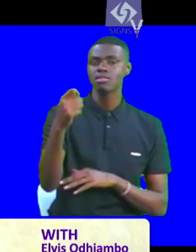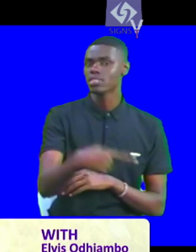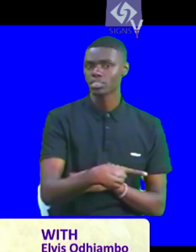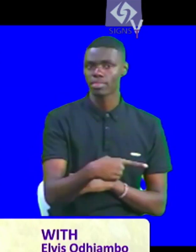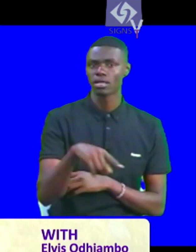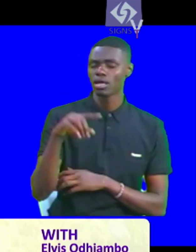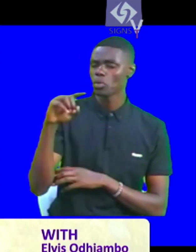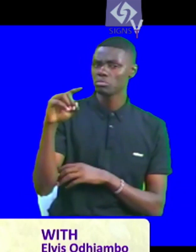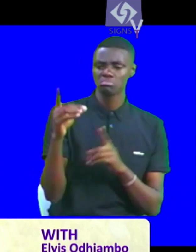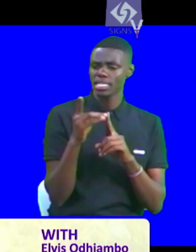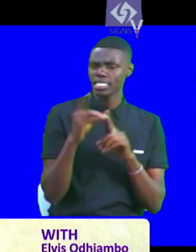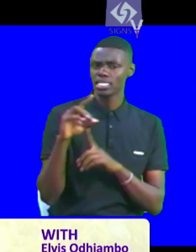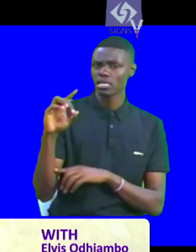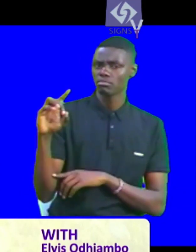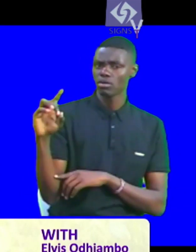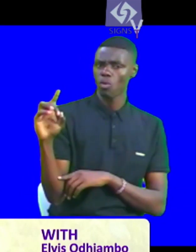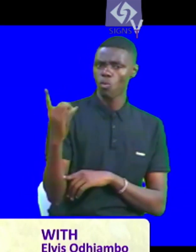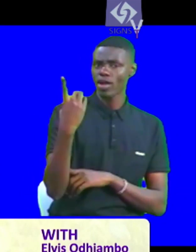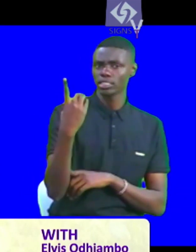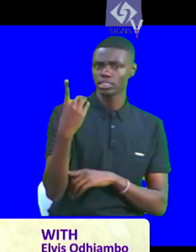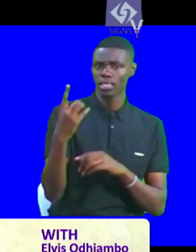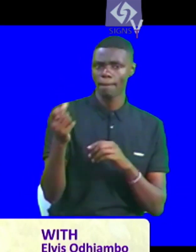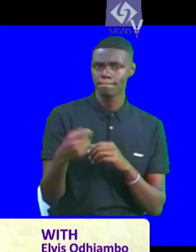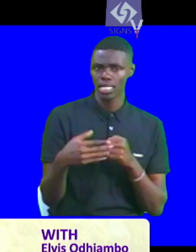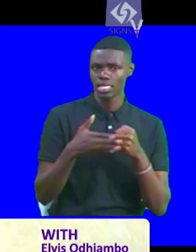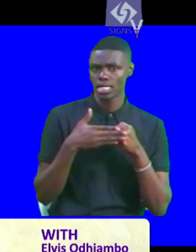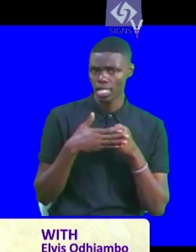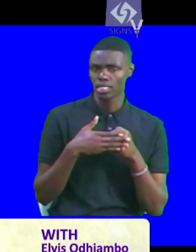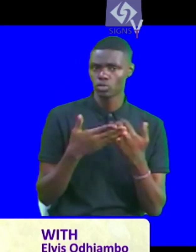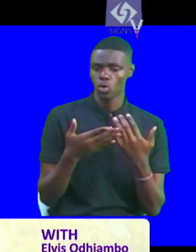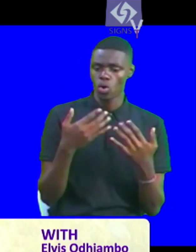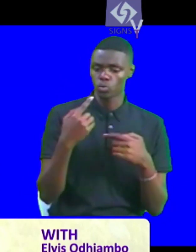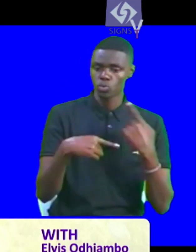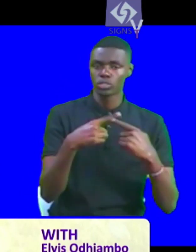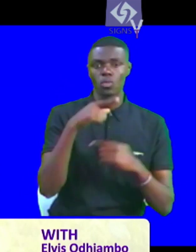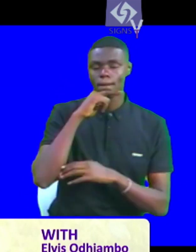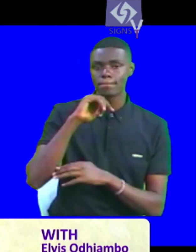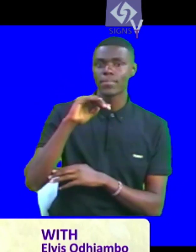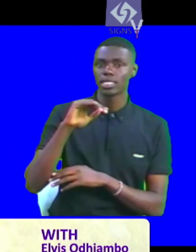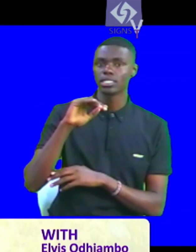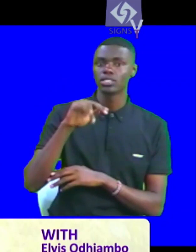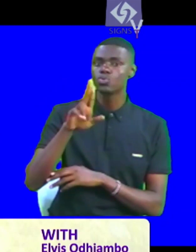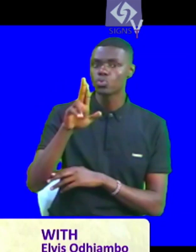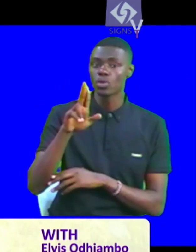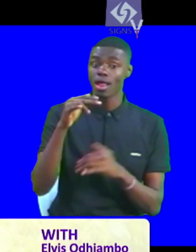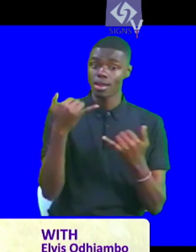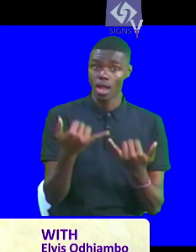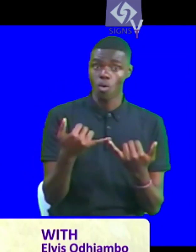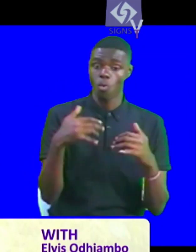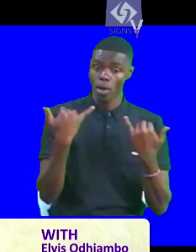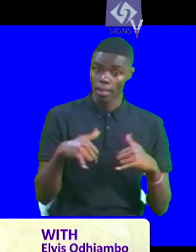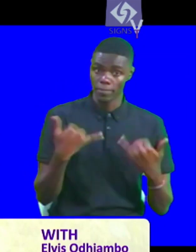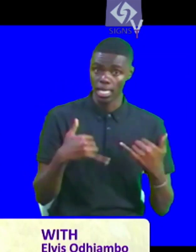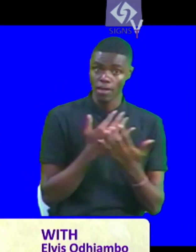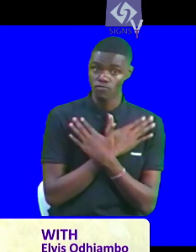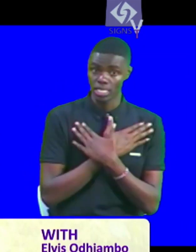it is sometime next month, before the 1st of September. But then again, as we continue, the likes of Manchester United, as we